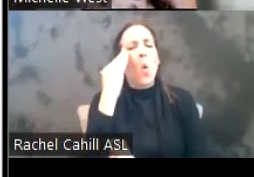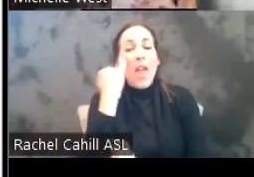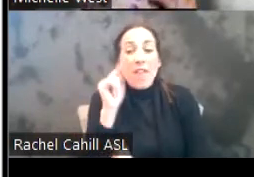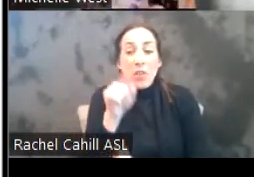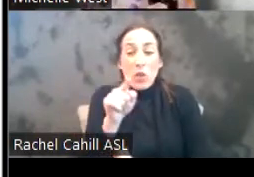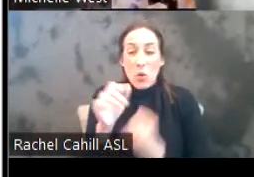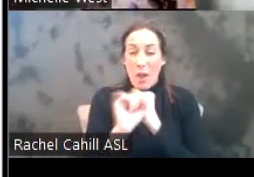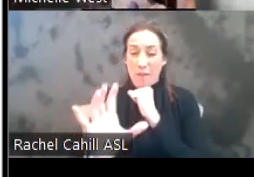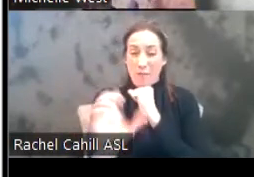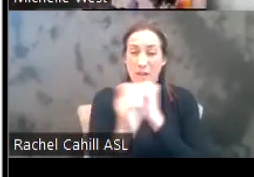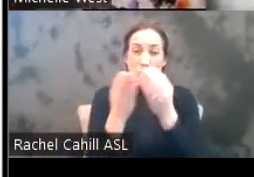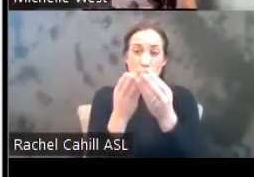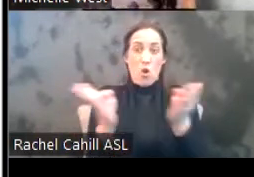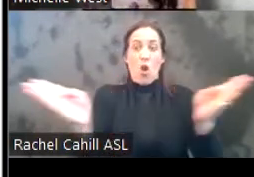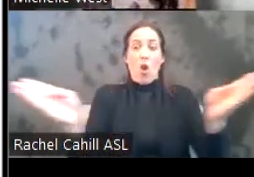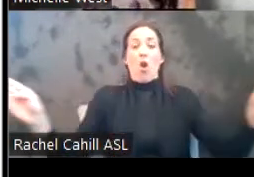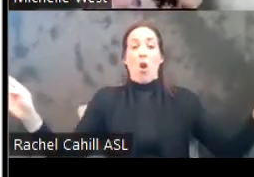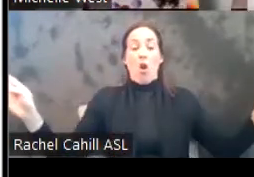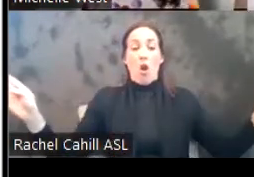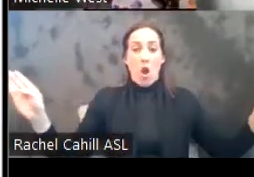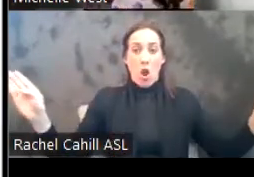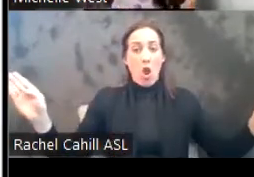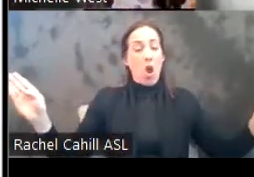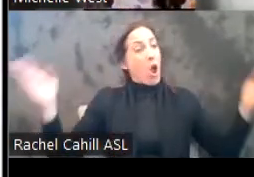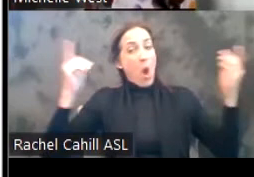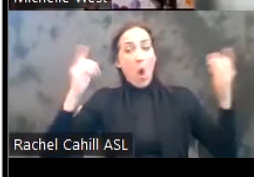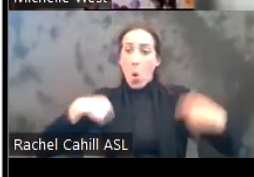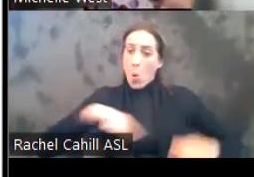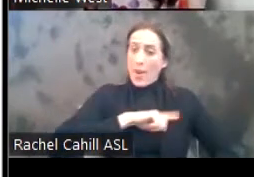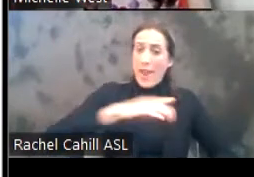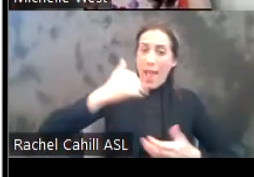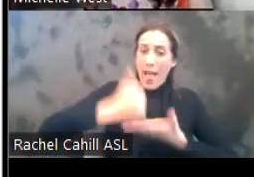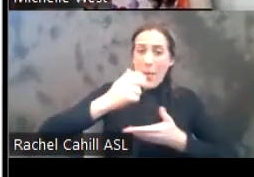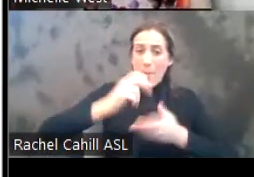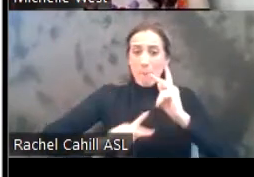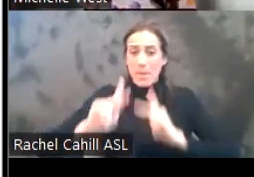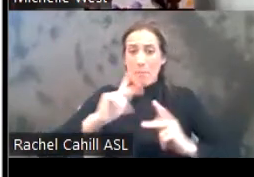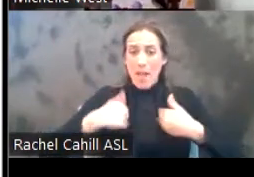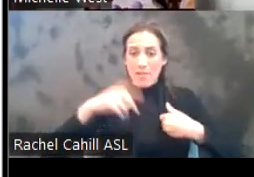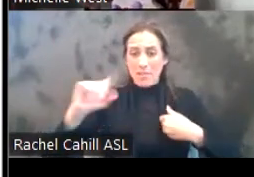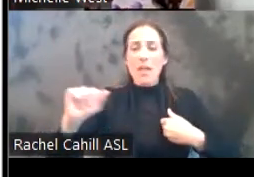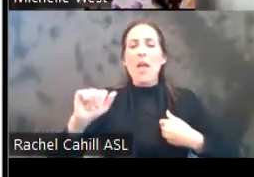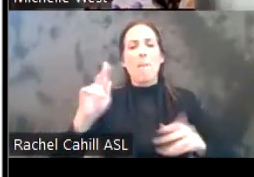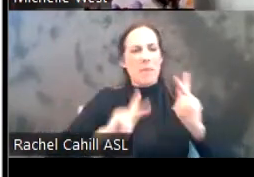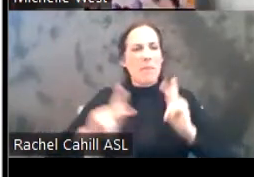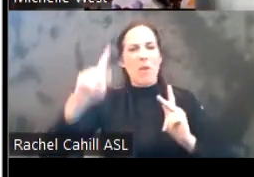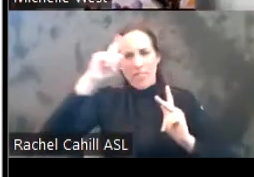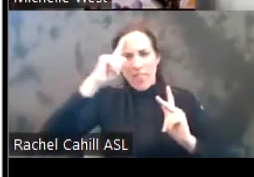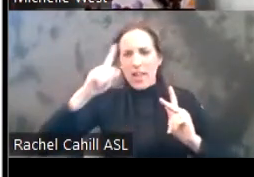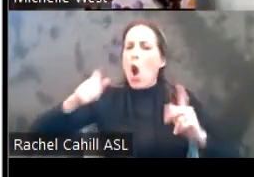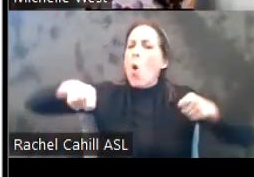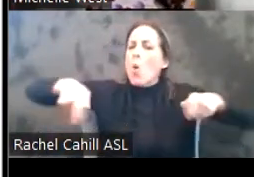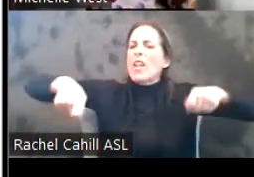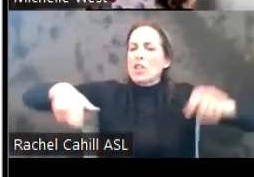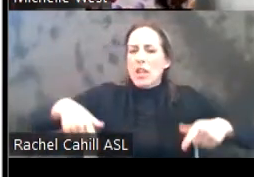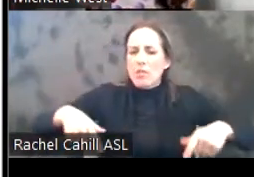very broadly and you say we help people with disabilities, a lot of people will think of the handicap sign and they'll think of, I don't use a wheelchair,